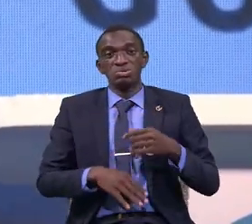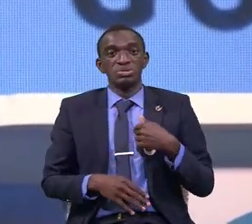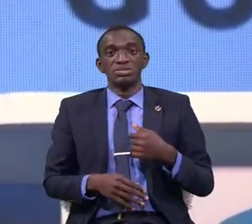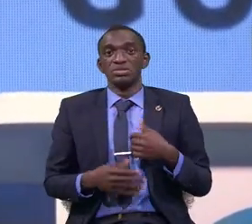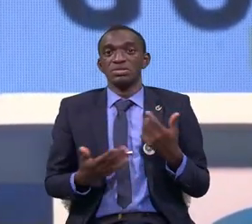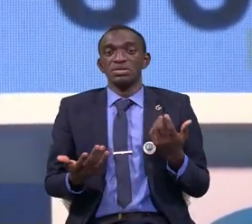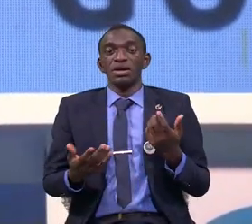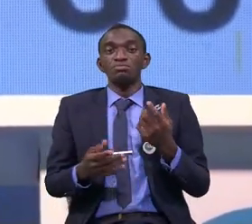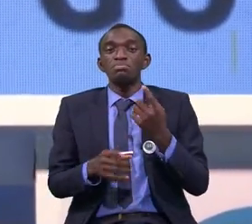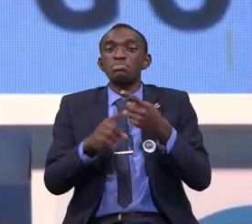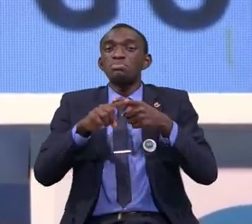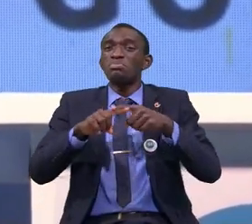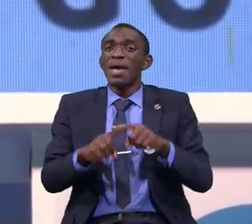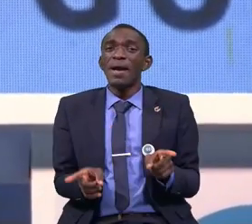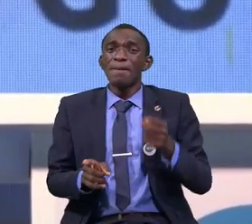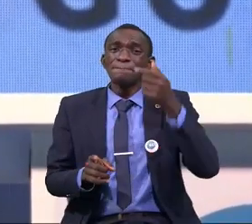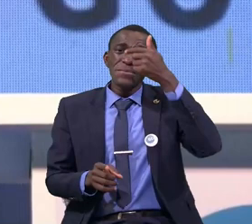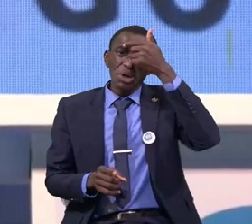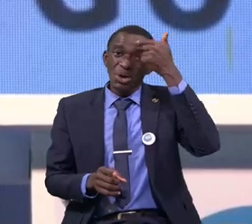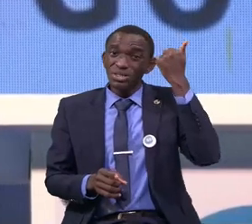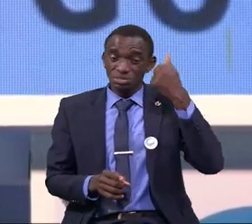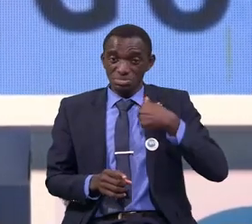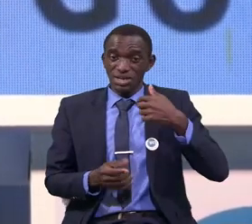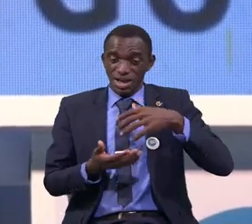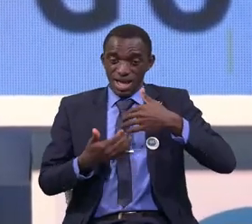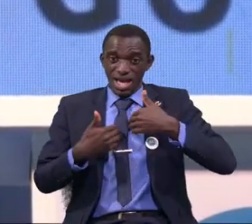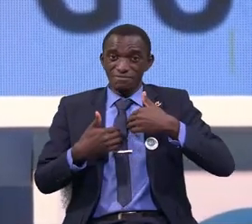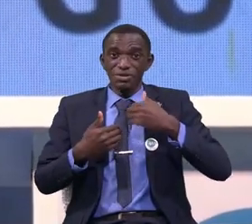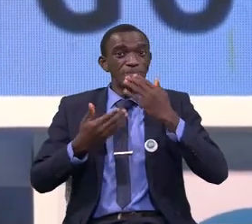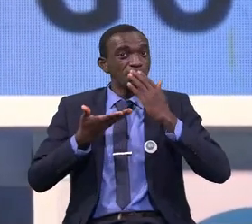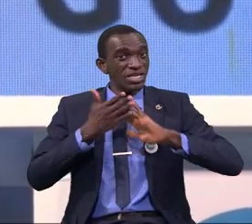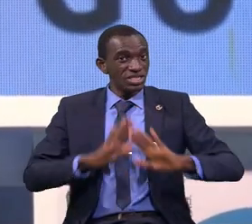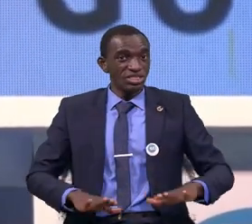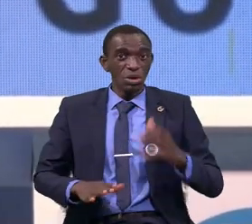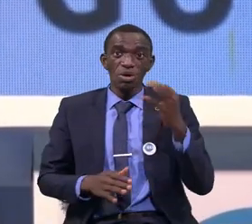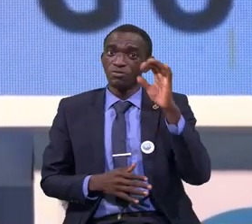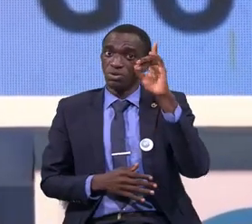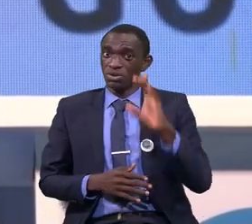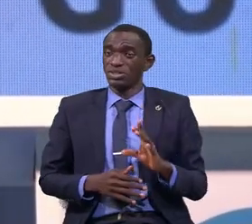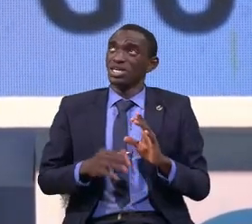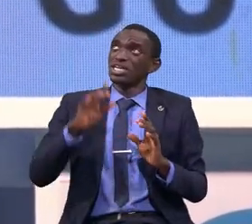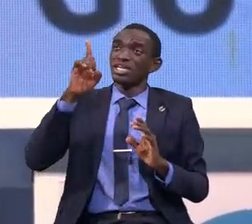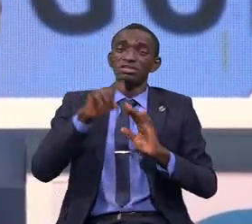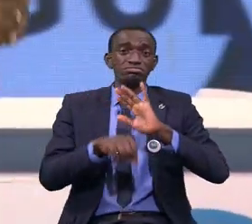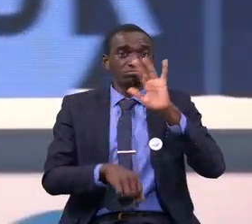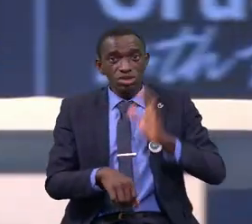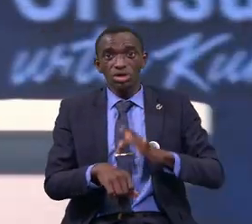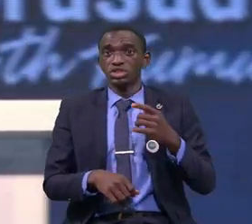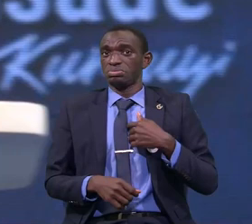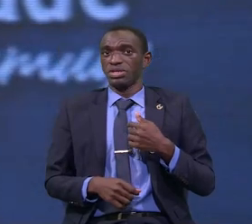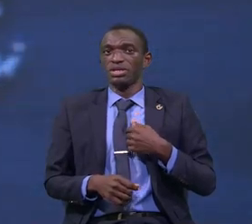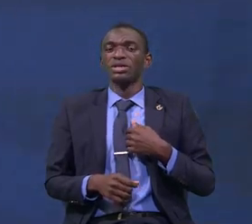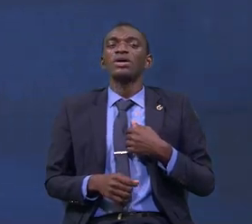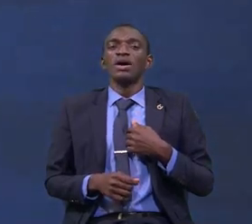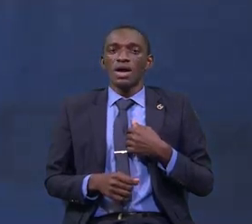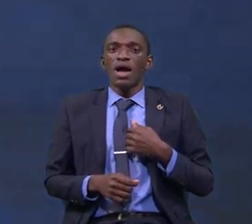But because I had the peace of God, I had the touch of God, I was the